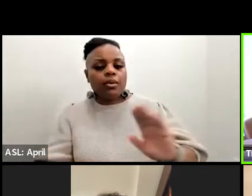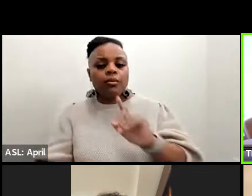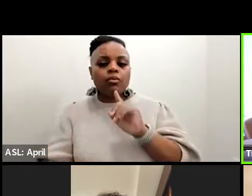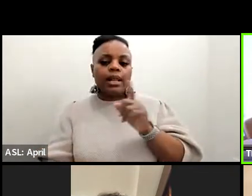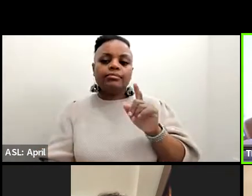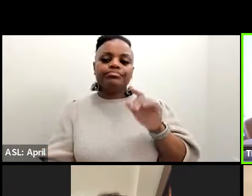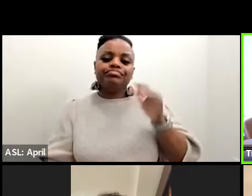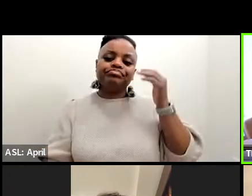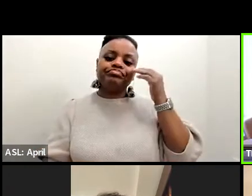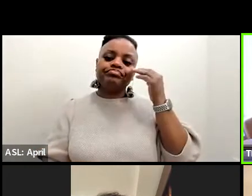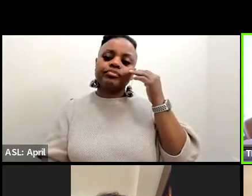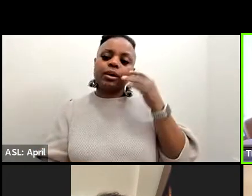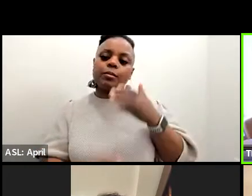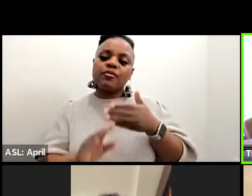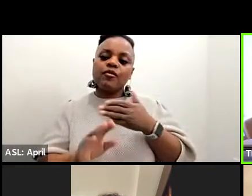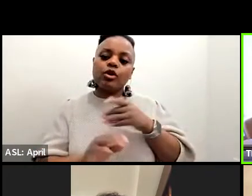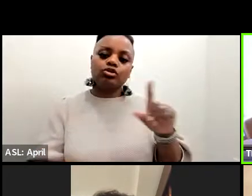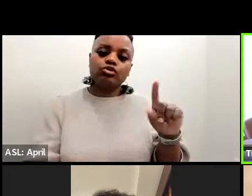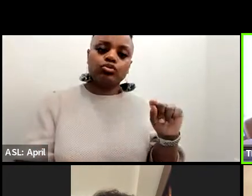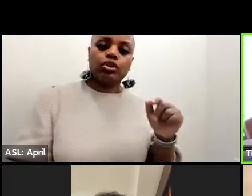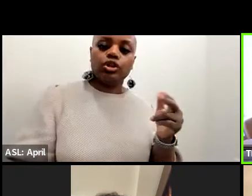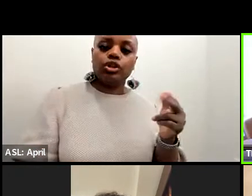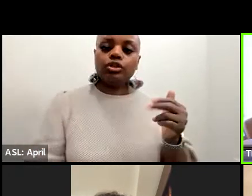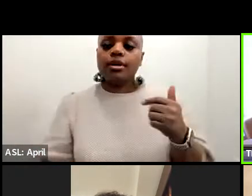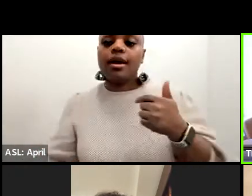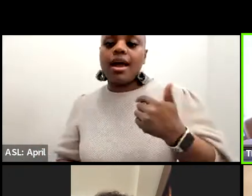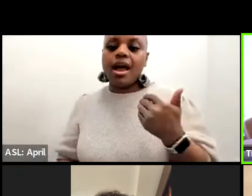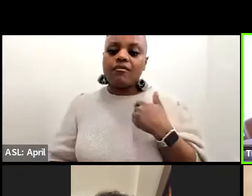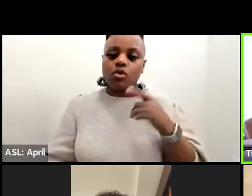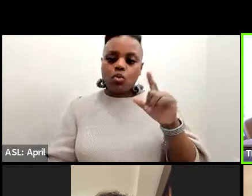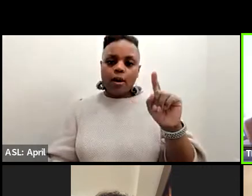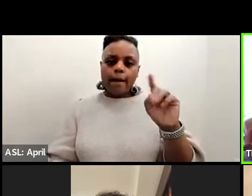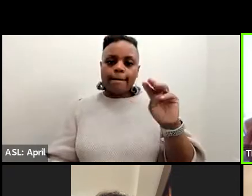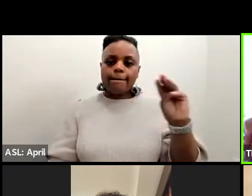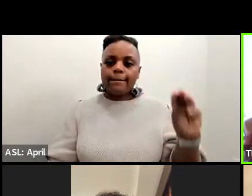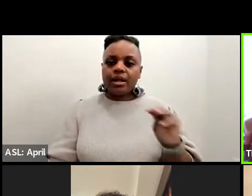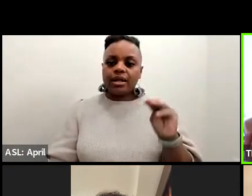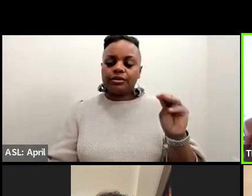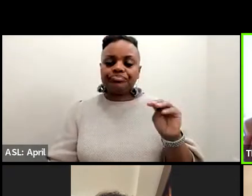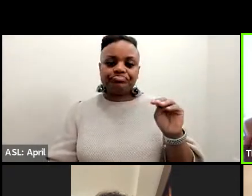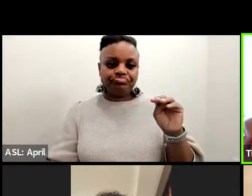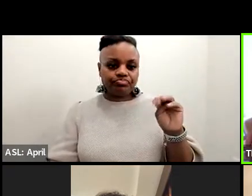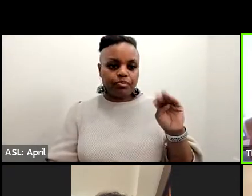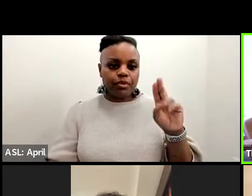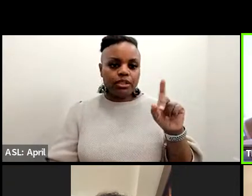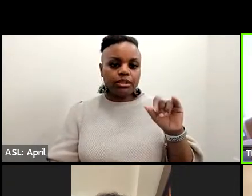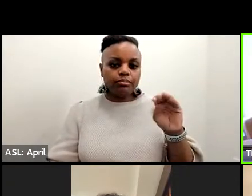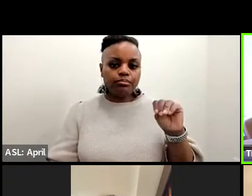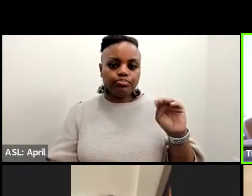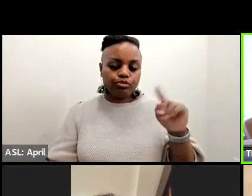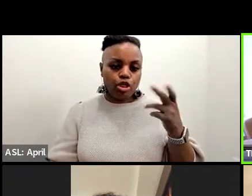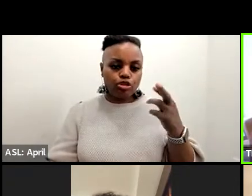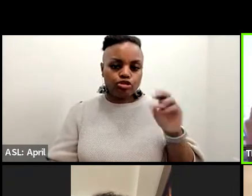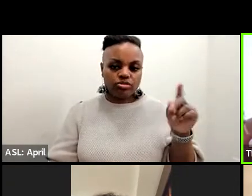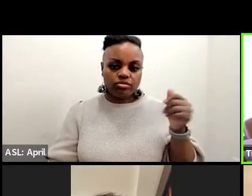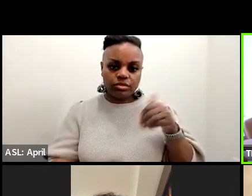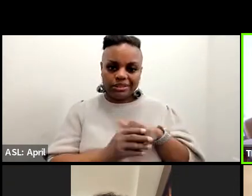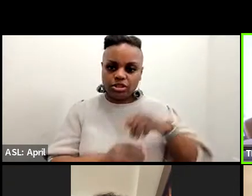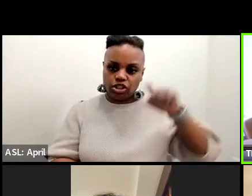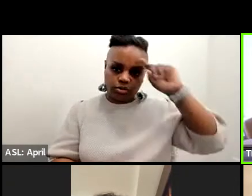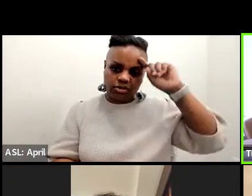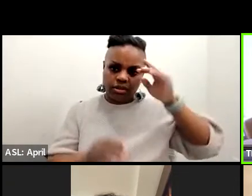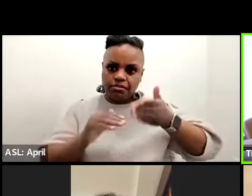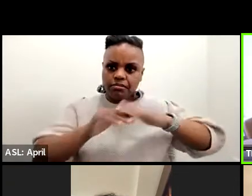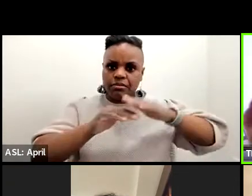had maybe 1 million Muslim Brotherhood members in Egypt. It's a very hierarchical organization. You have rank and file members, you have